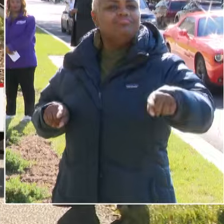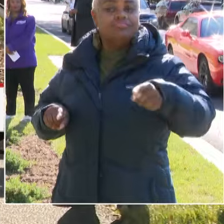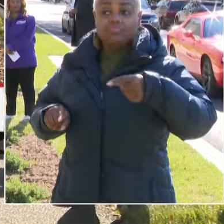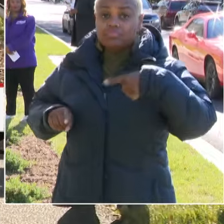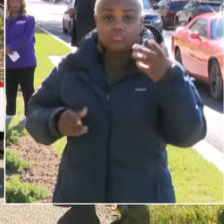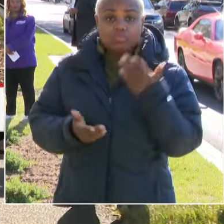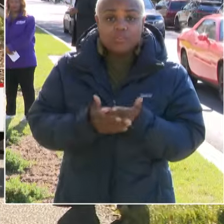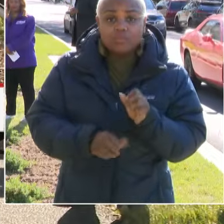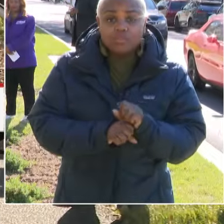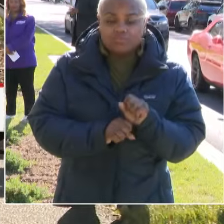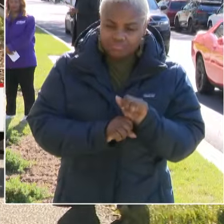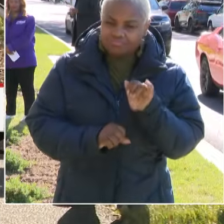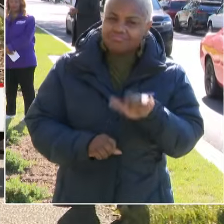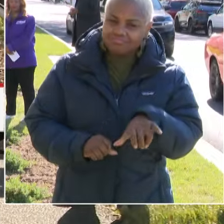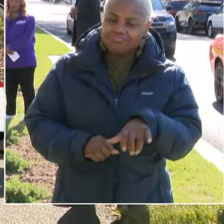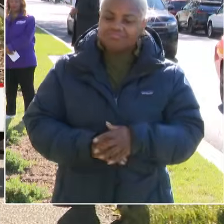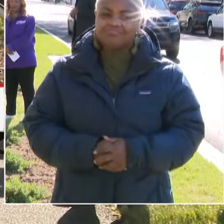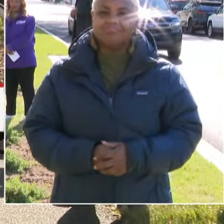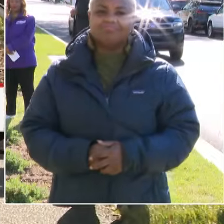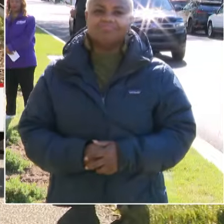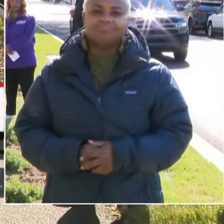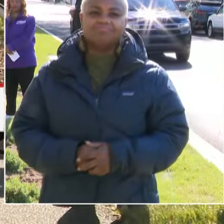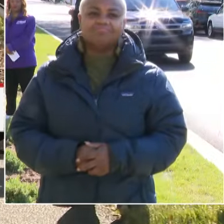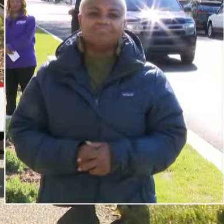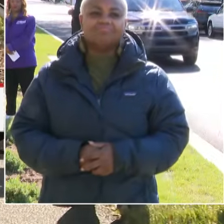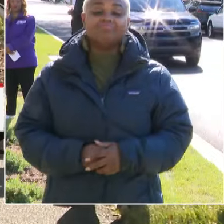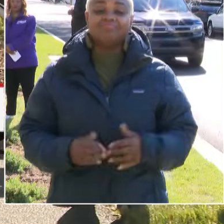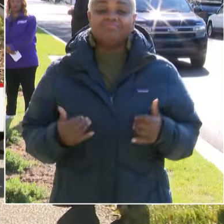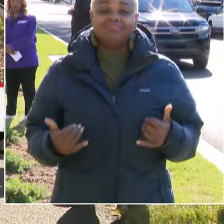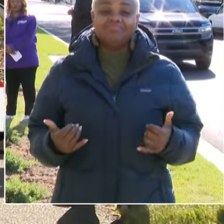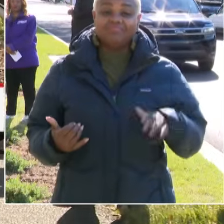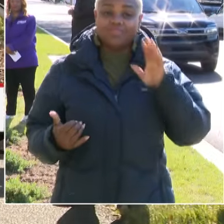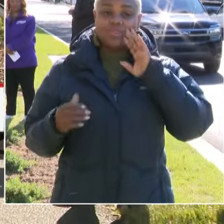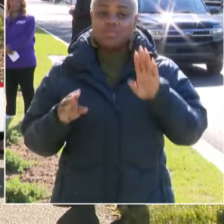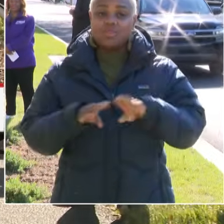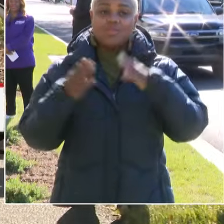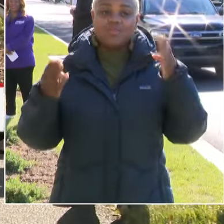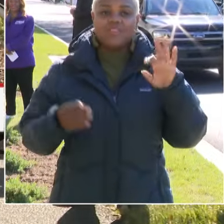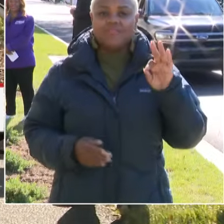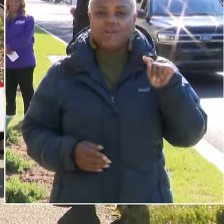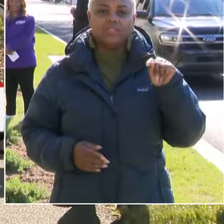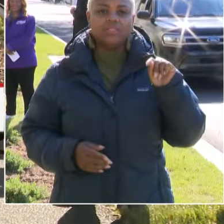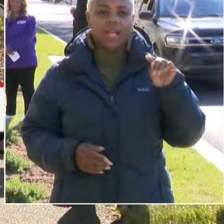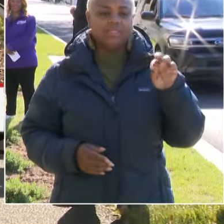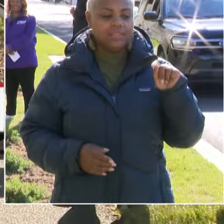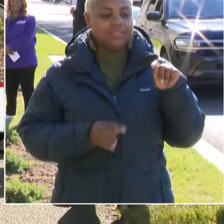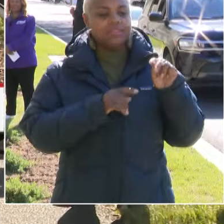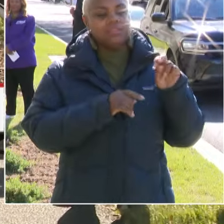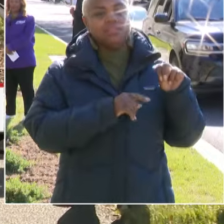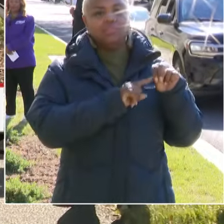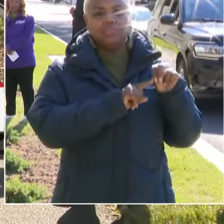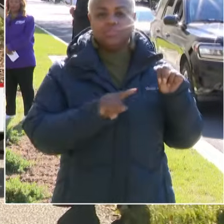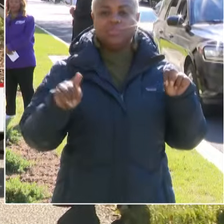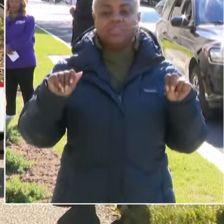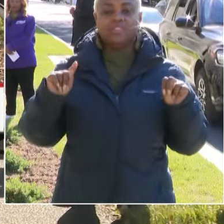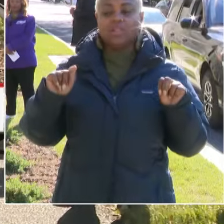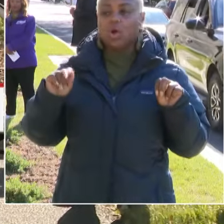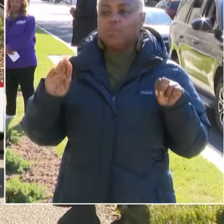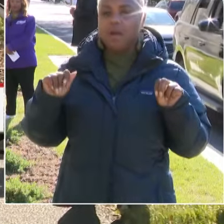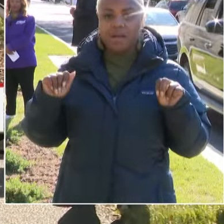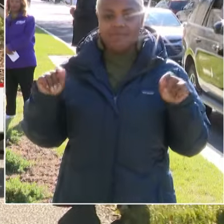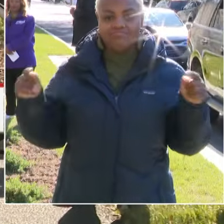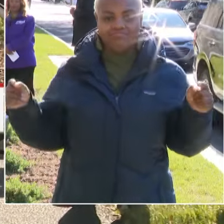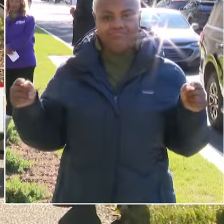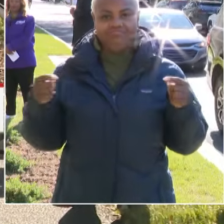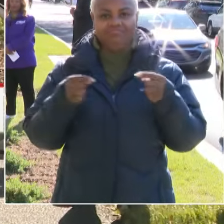today we officially opened the Fort Totten to Takoma section of the MBT. This is a long-awaited milestone that brings us